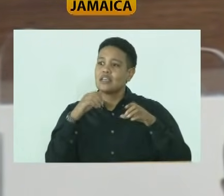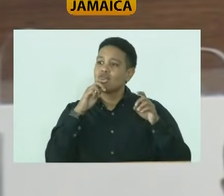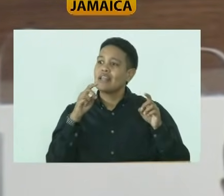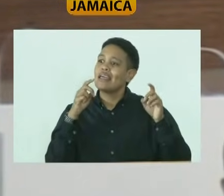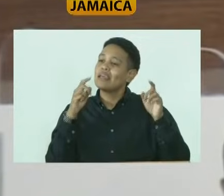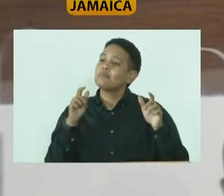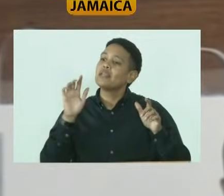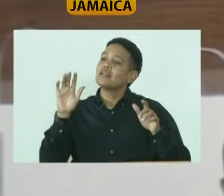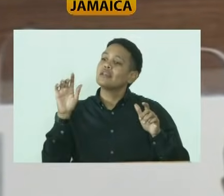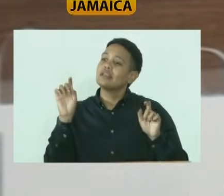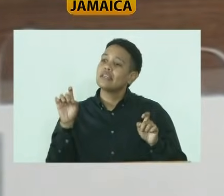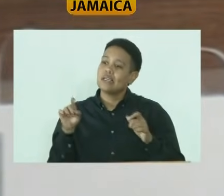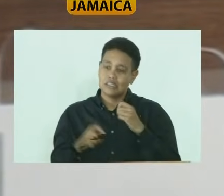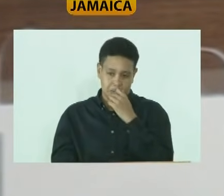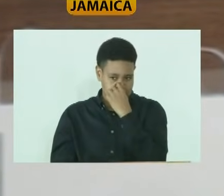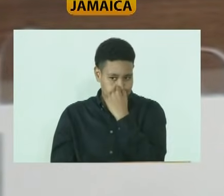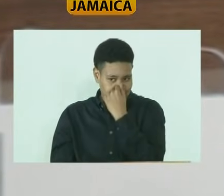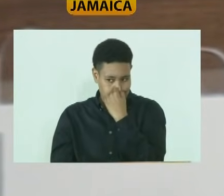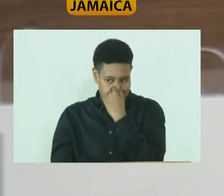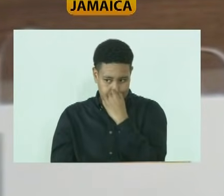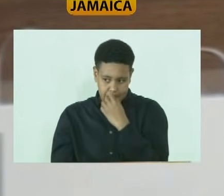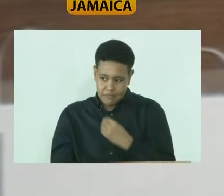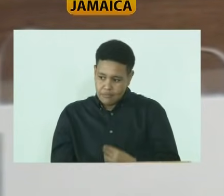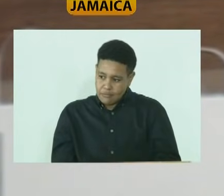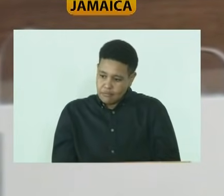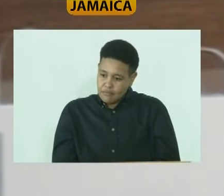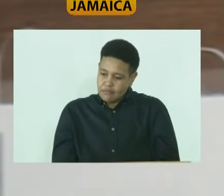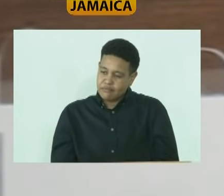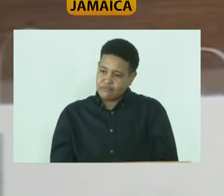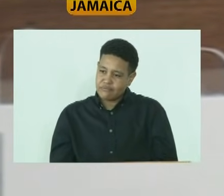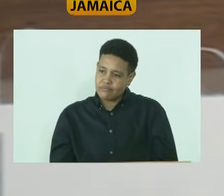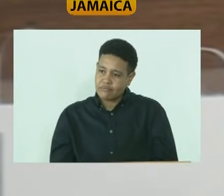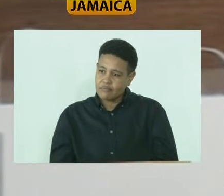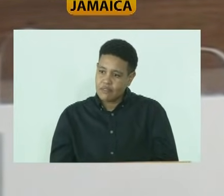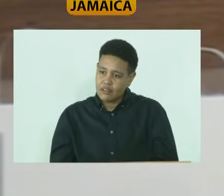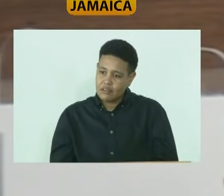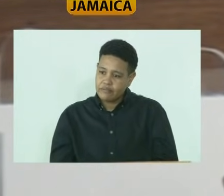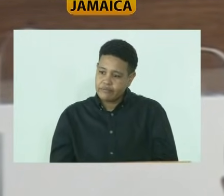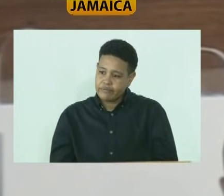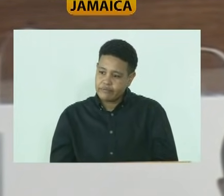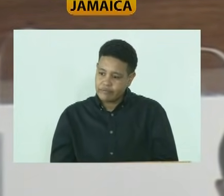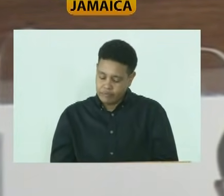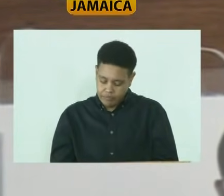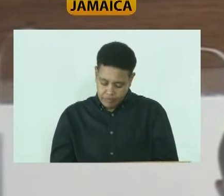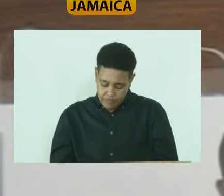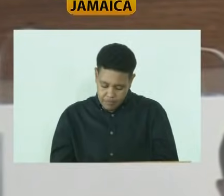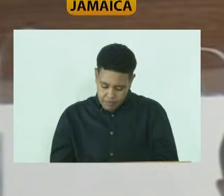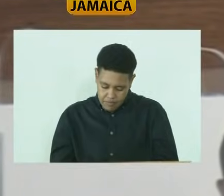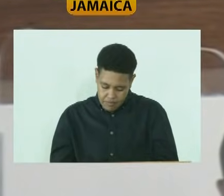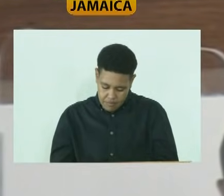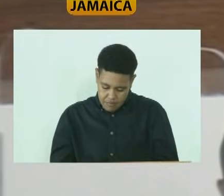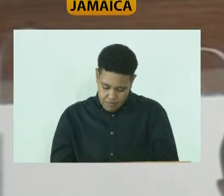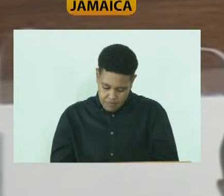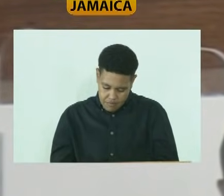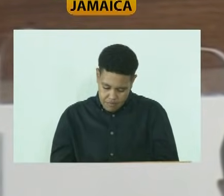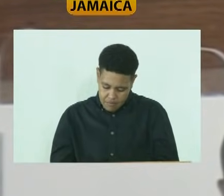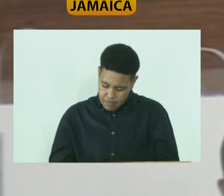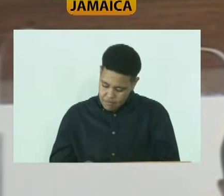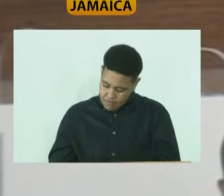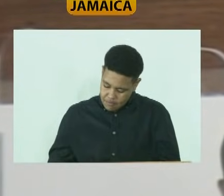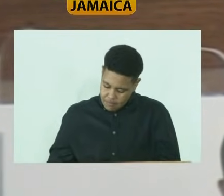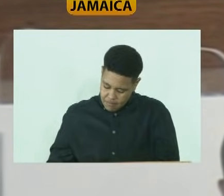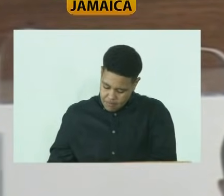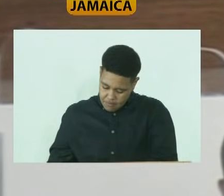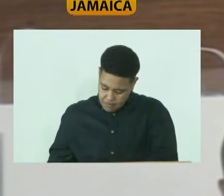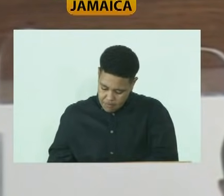needs. Madam Speaker, I now turn briefly to the address I made